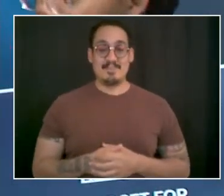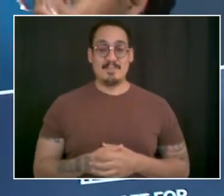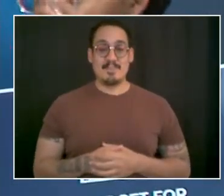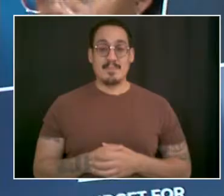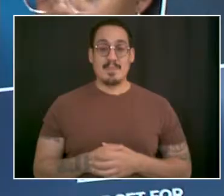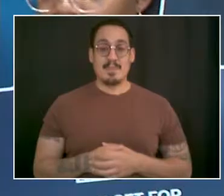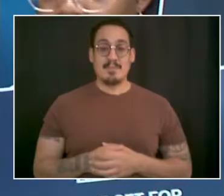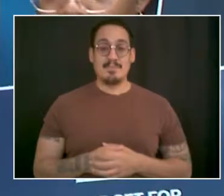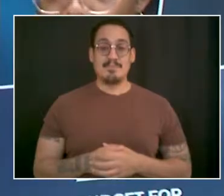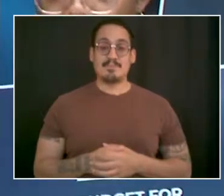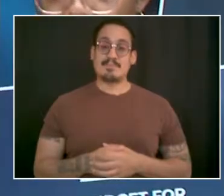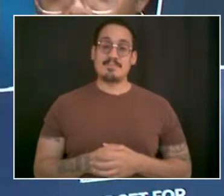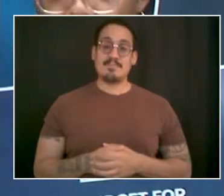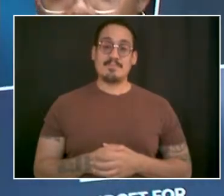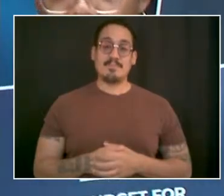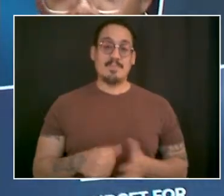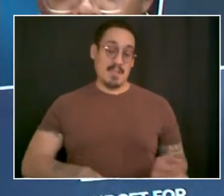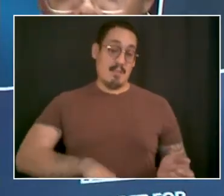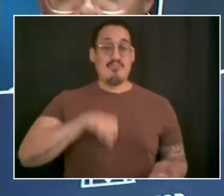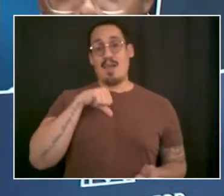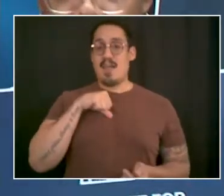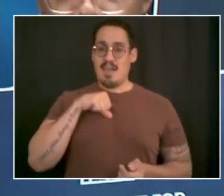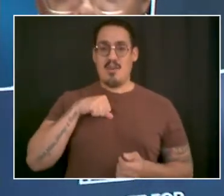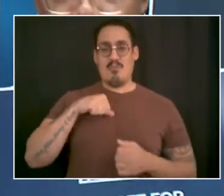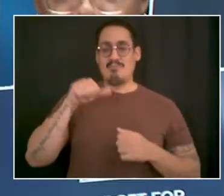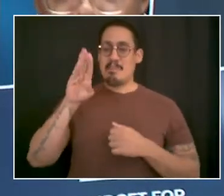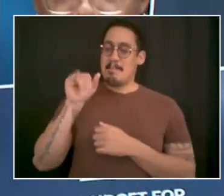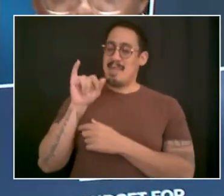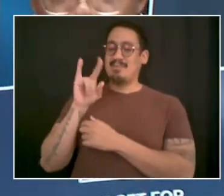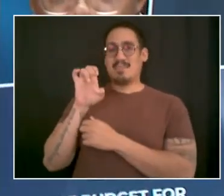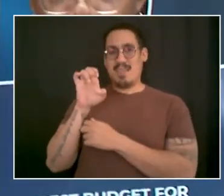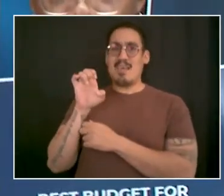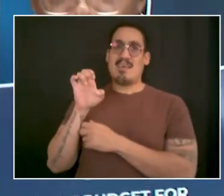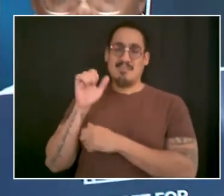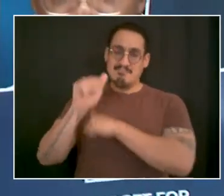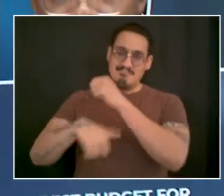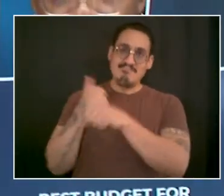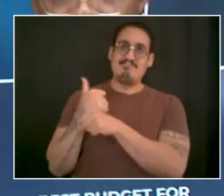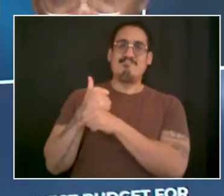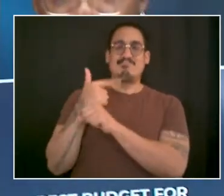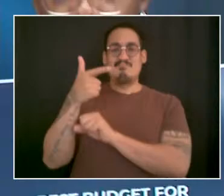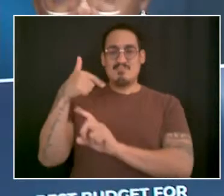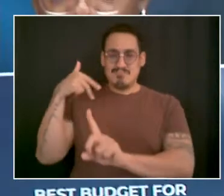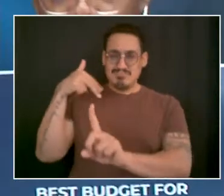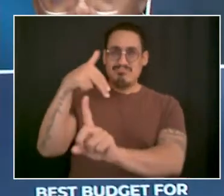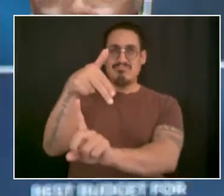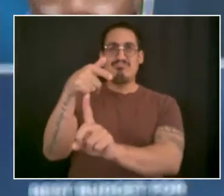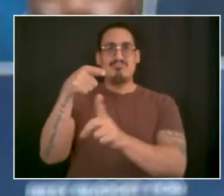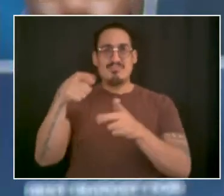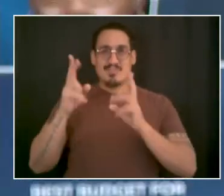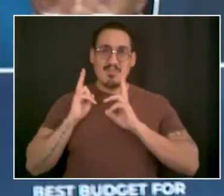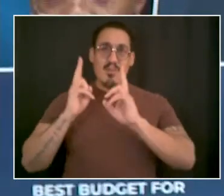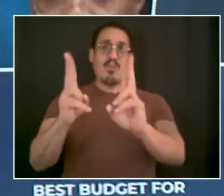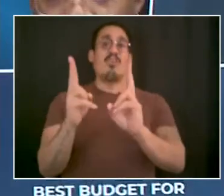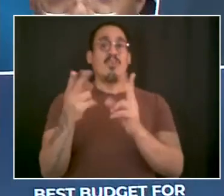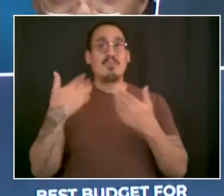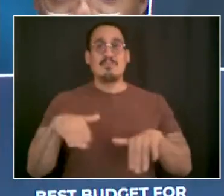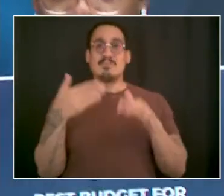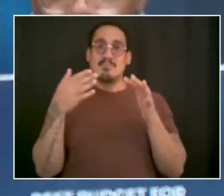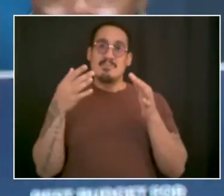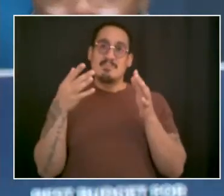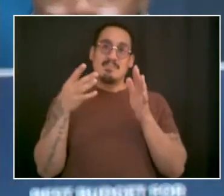A proud Bayside alumnus who walked these very halls and exemplifies the heights our students can